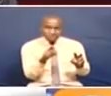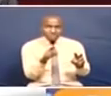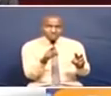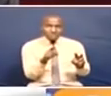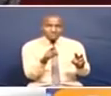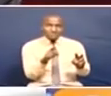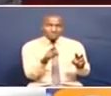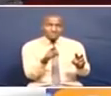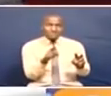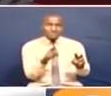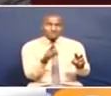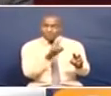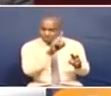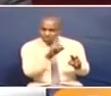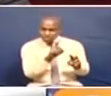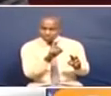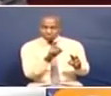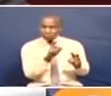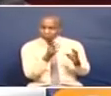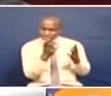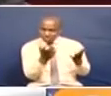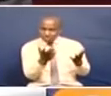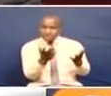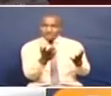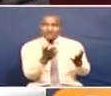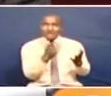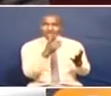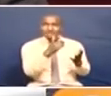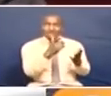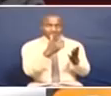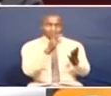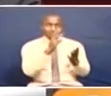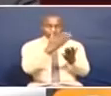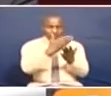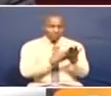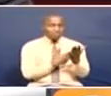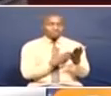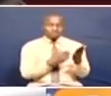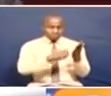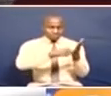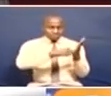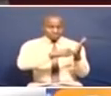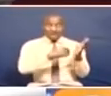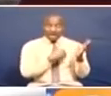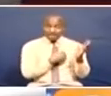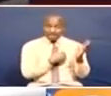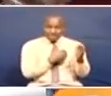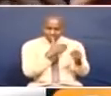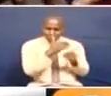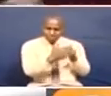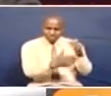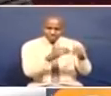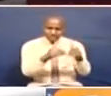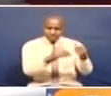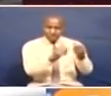at that, the questions being asked was did this form have a watermark? Did this was the procedure followed properly?